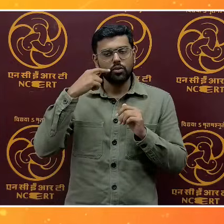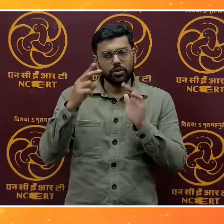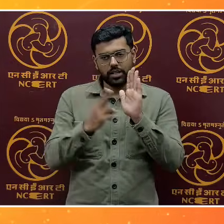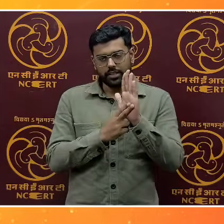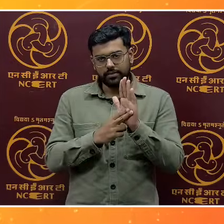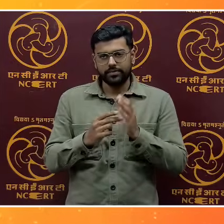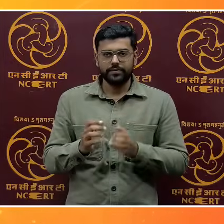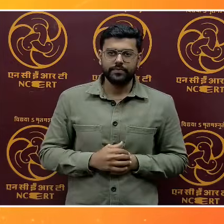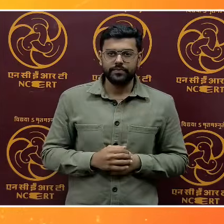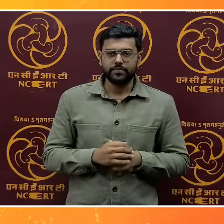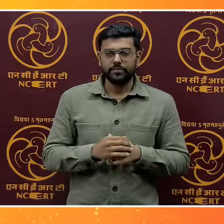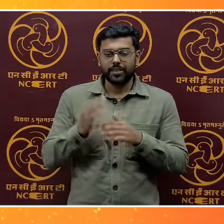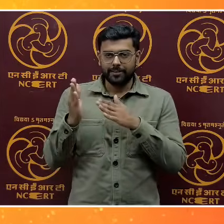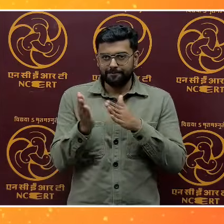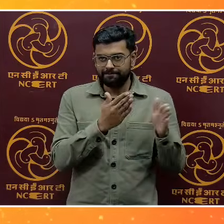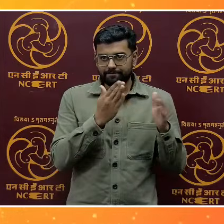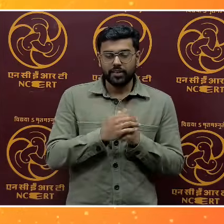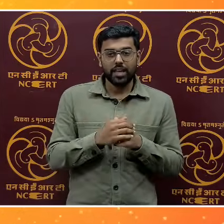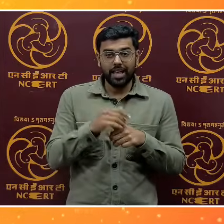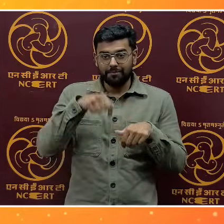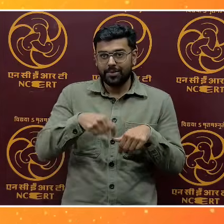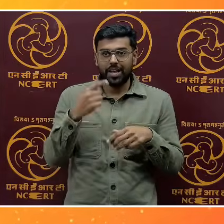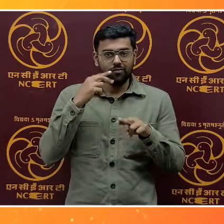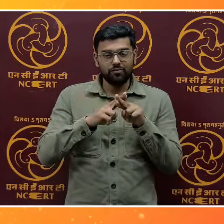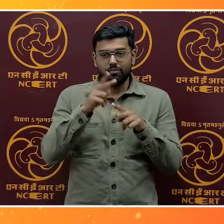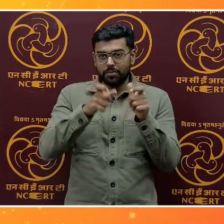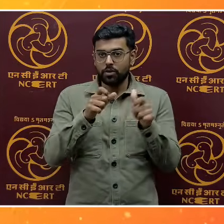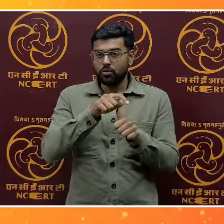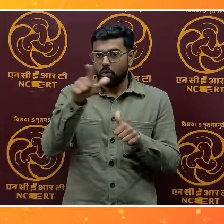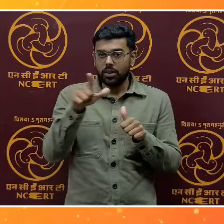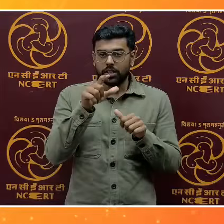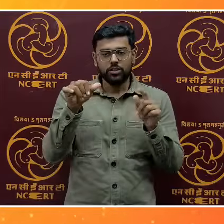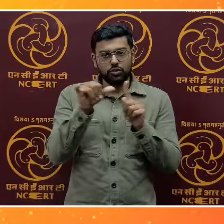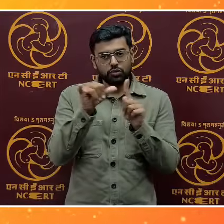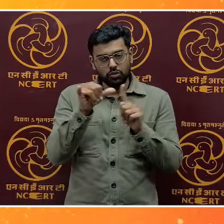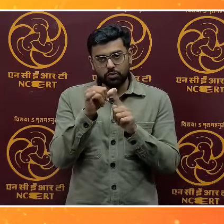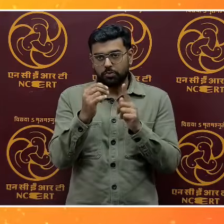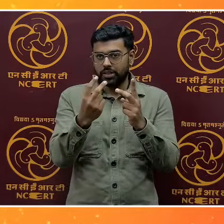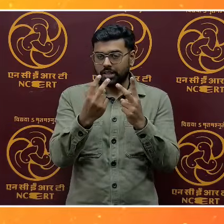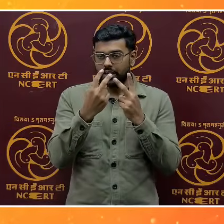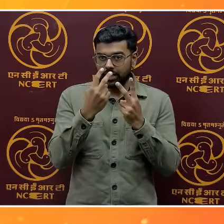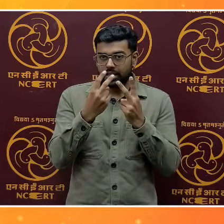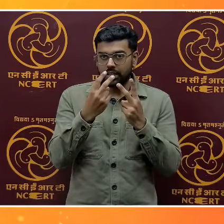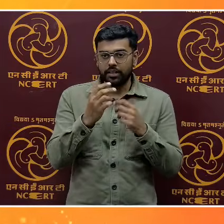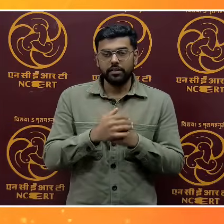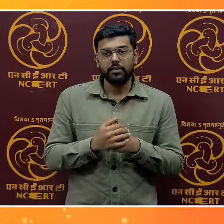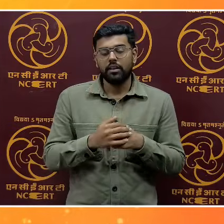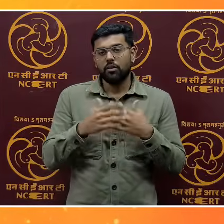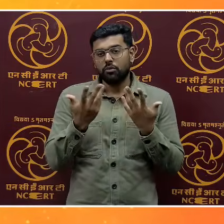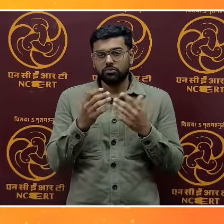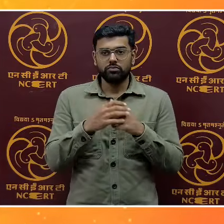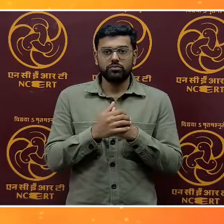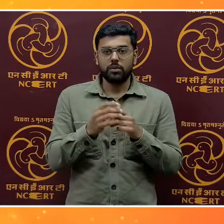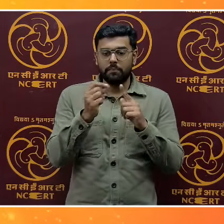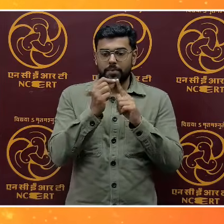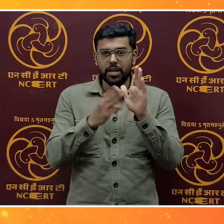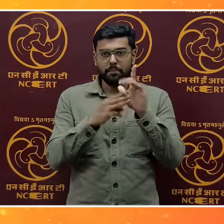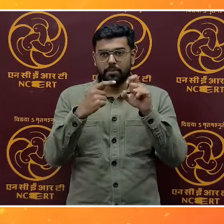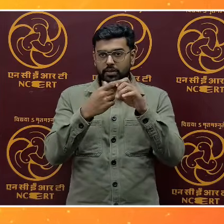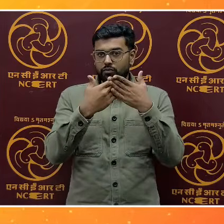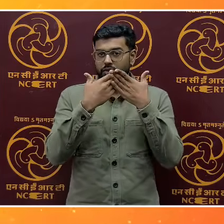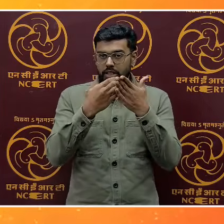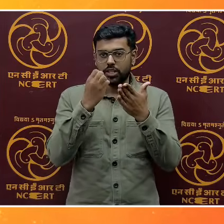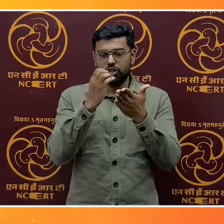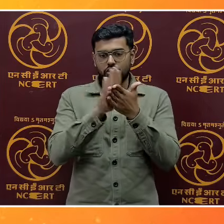dth.class9@ciet.nic.in. Apart from this, at this moment you are watching us on PM eVidya channel number 9 and also on our